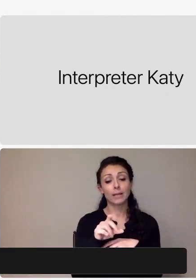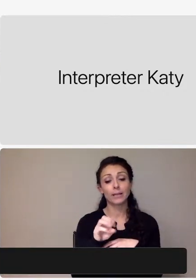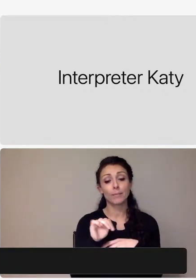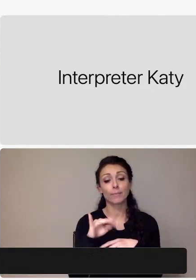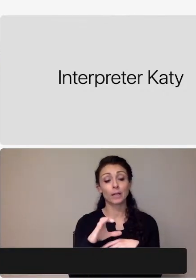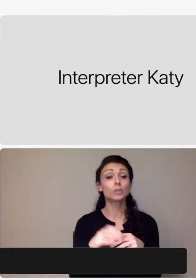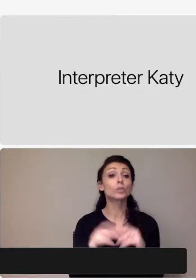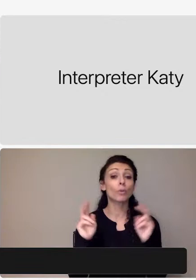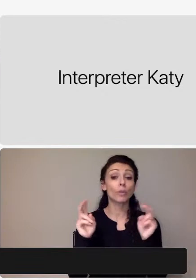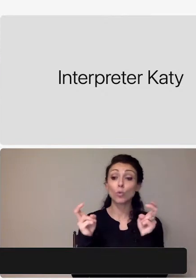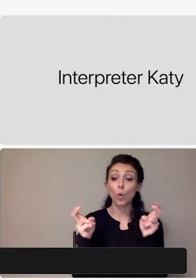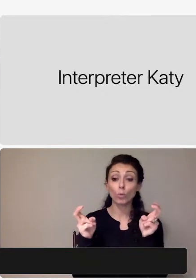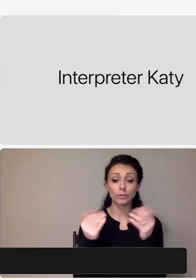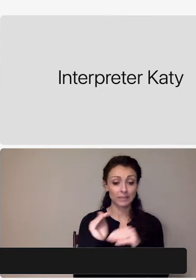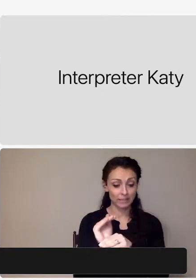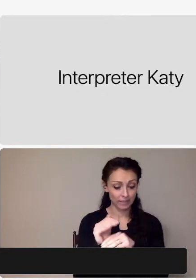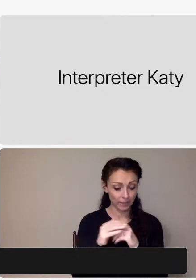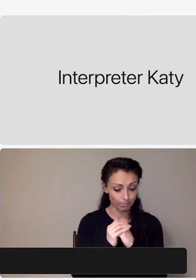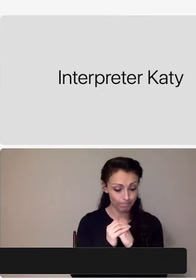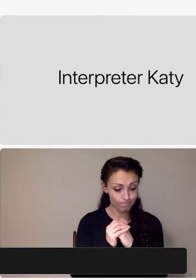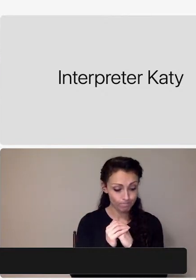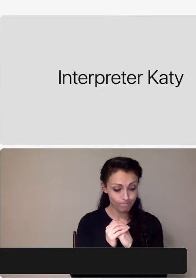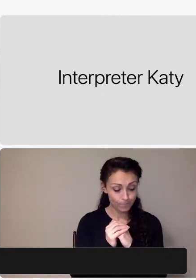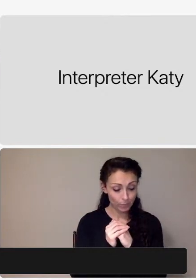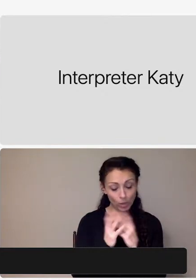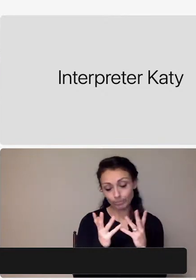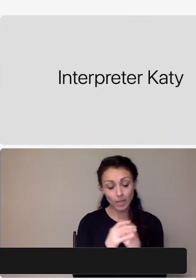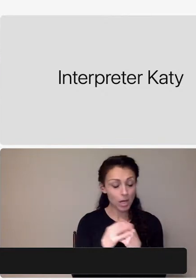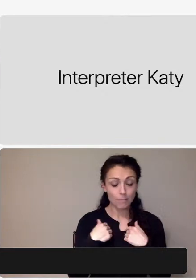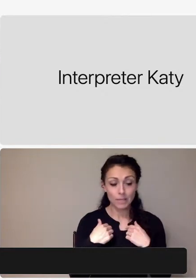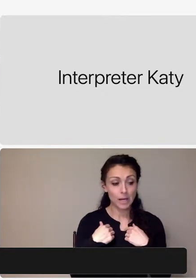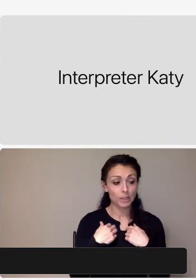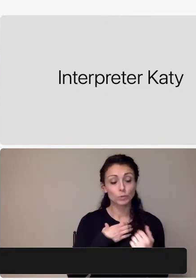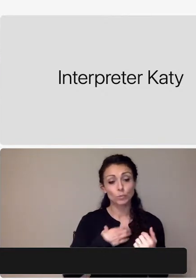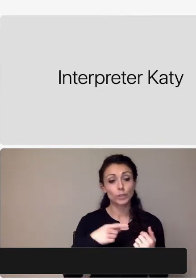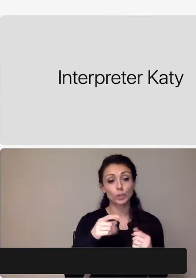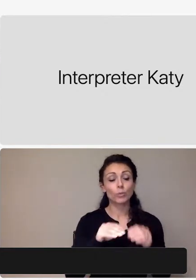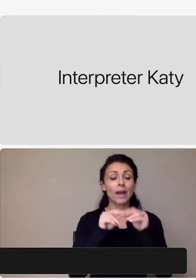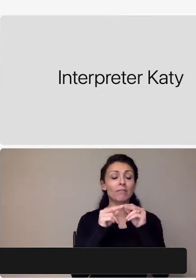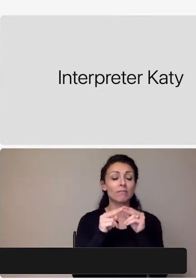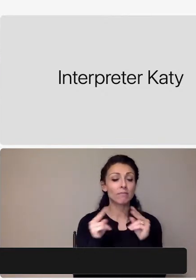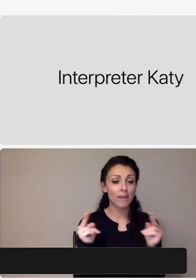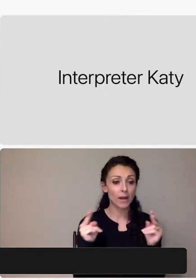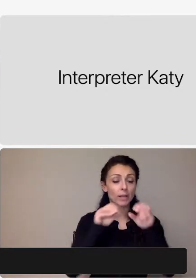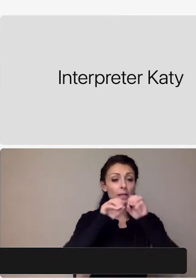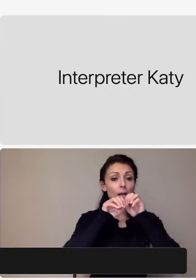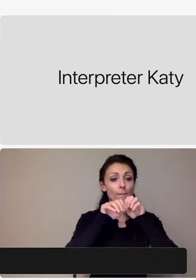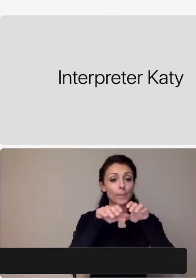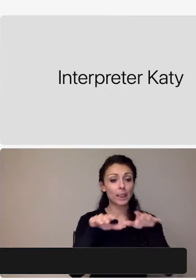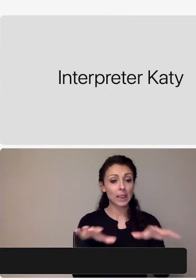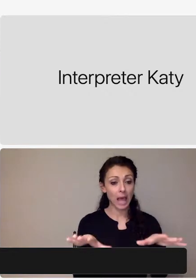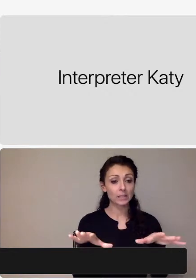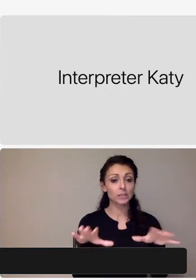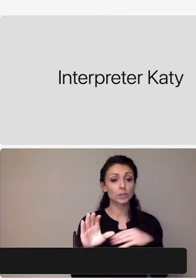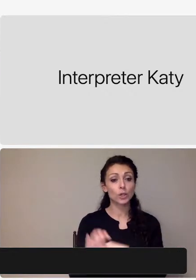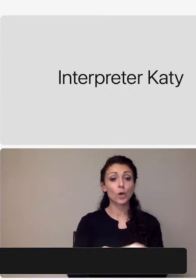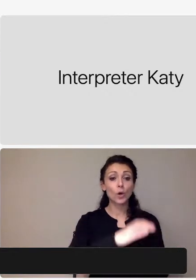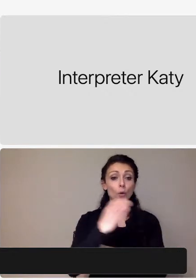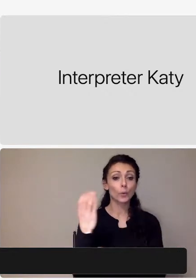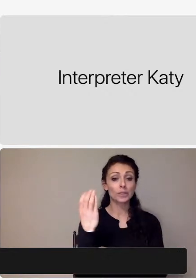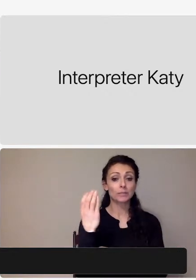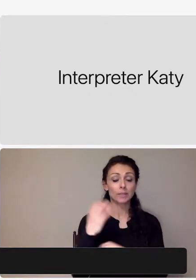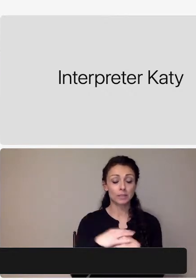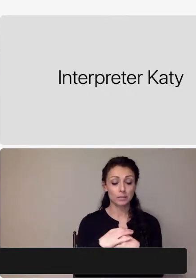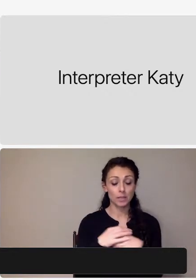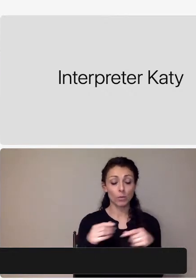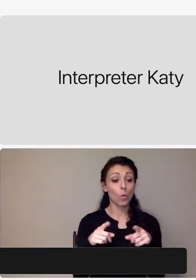um a very blessed christmas because if we're sitting here or we're working in